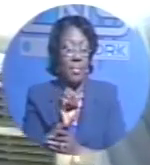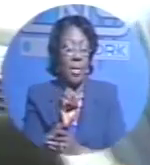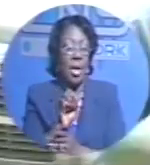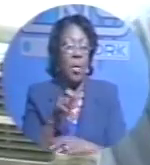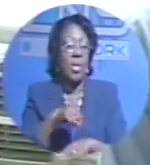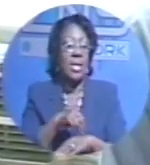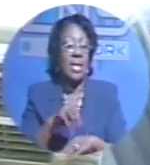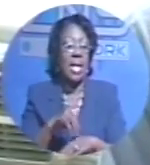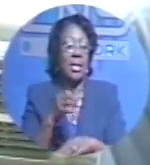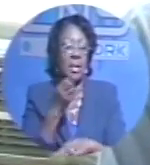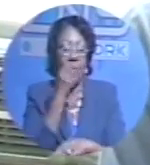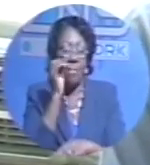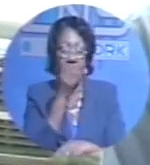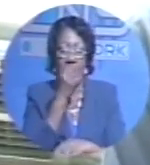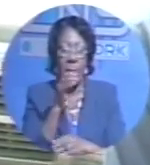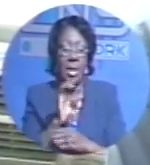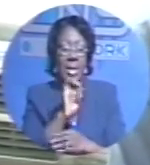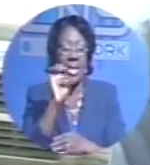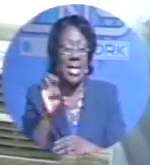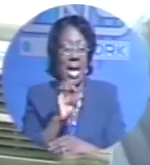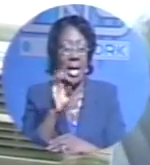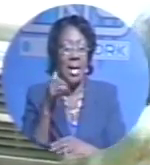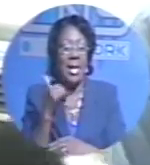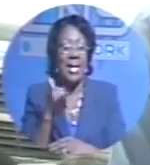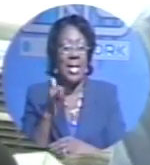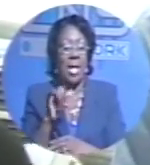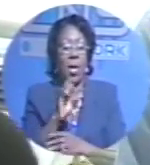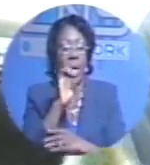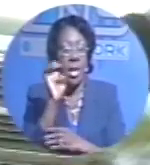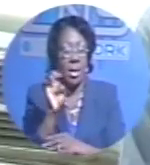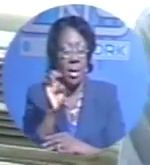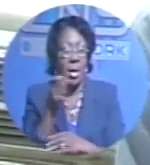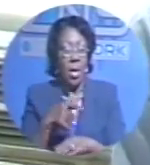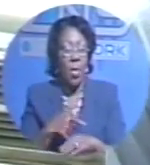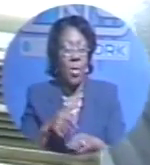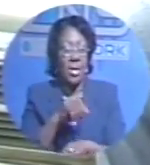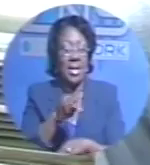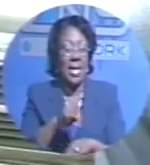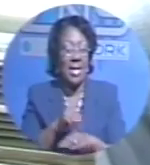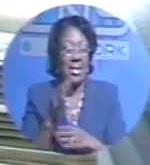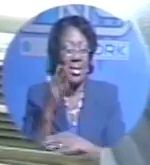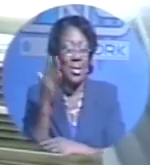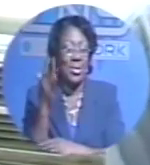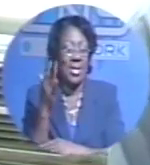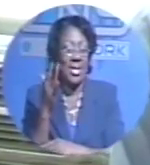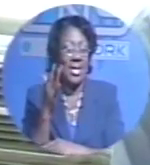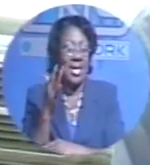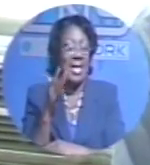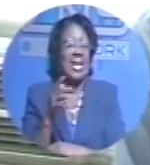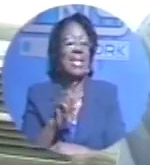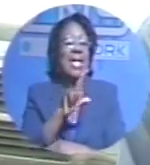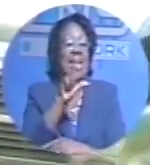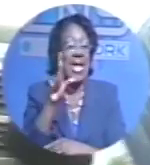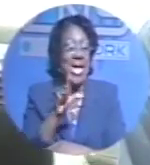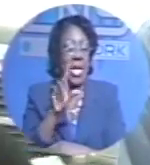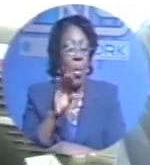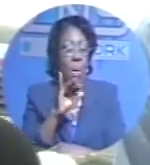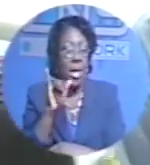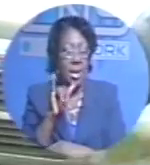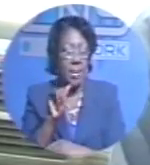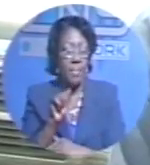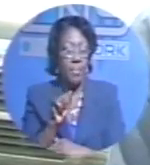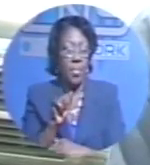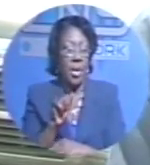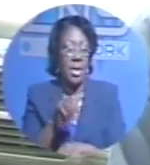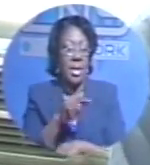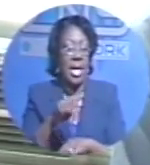the national flower? The yellow elder, right. Okay. So what's the national tree? The national tree, the lignum vitae. Okay. What's the national